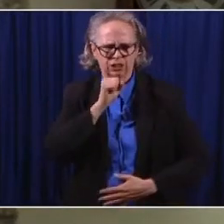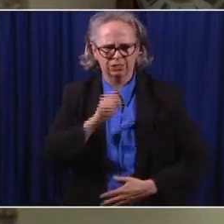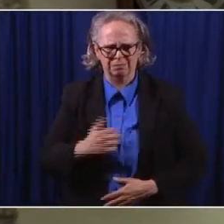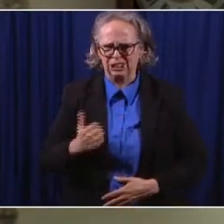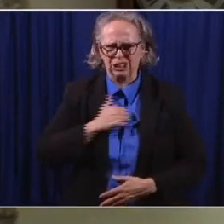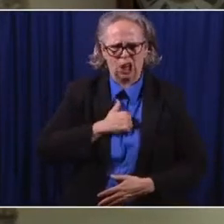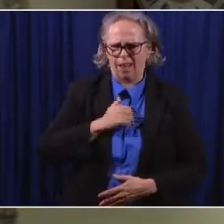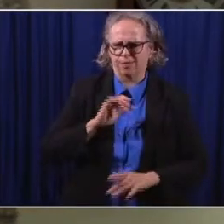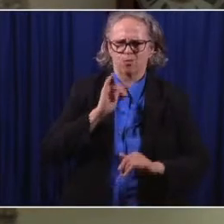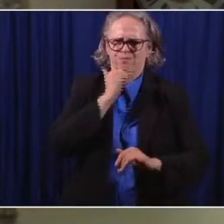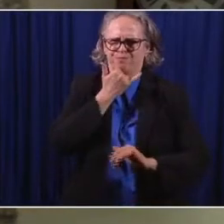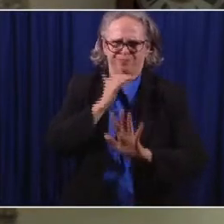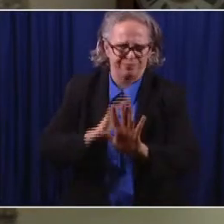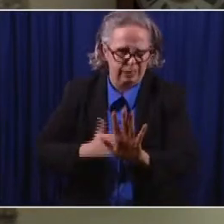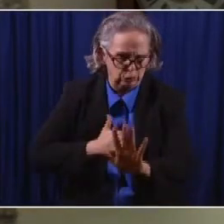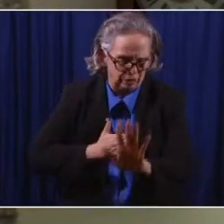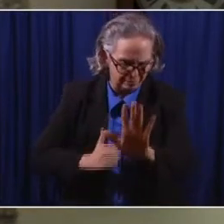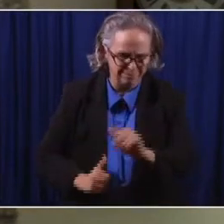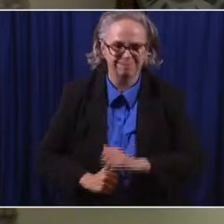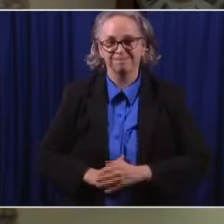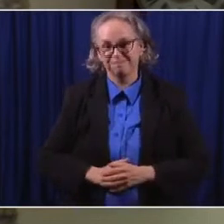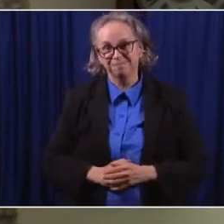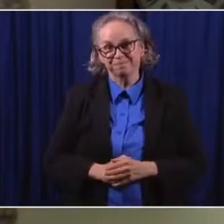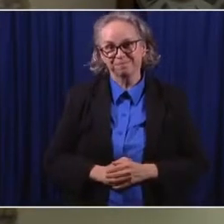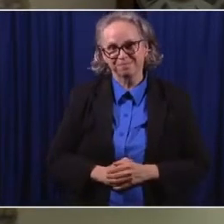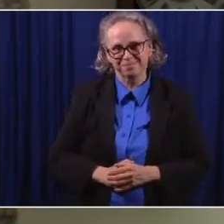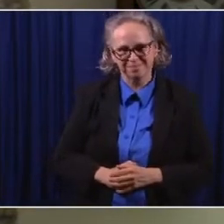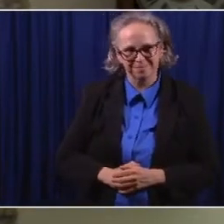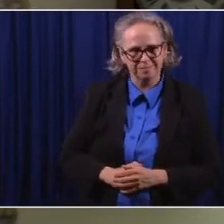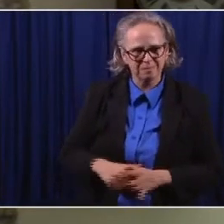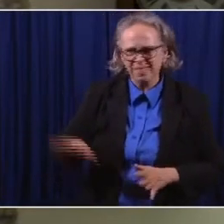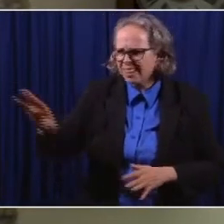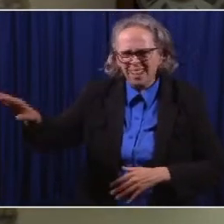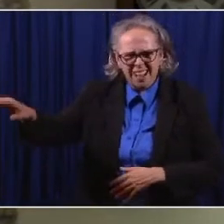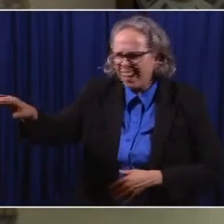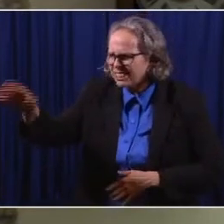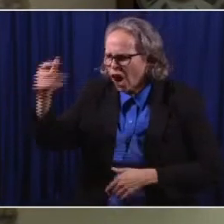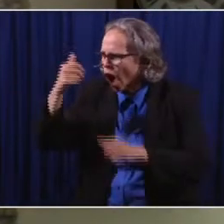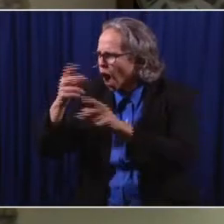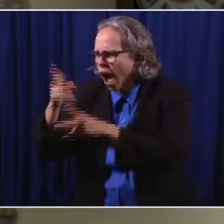that. Who's next? It's hard to keep up with it all.